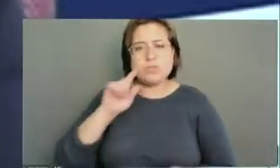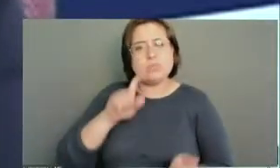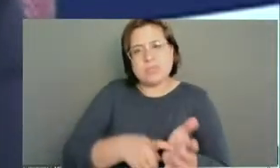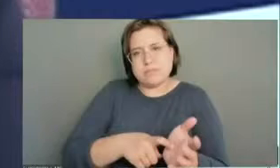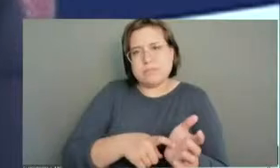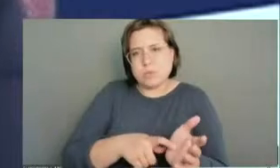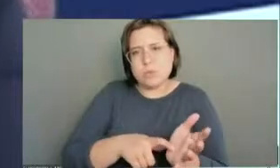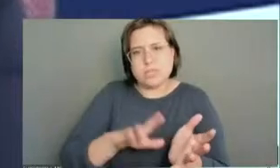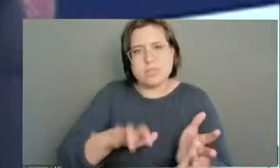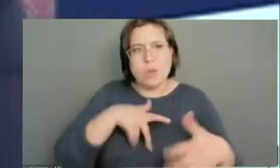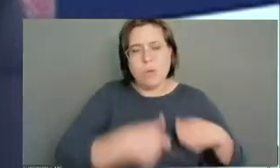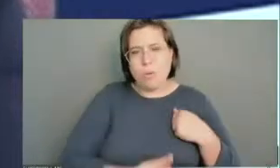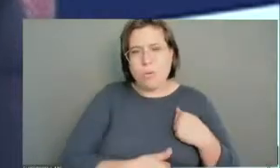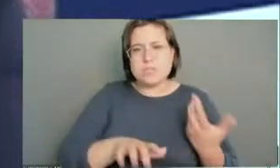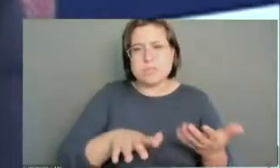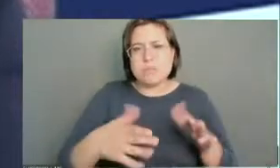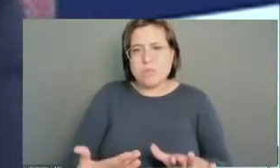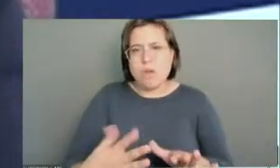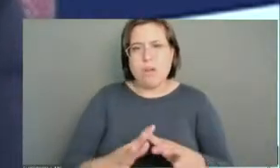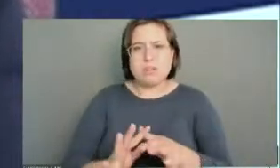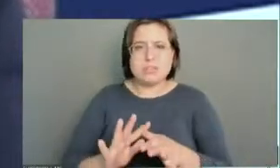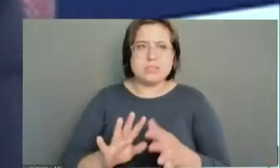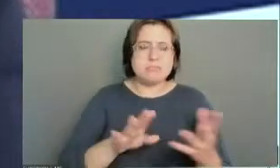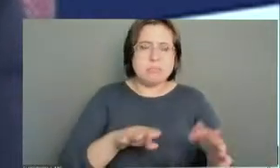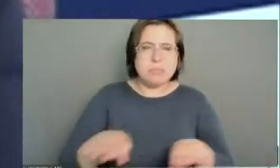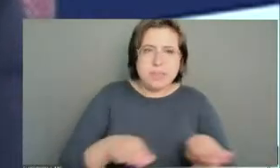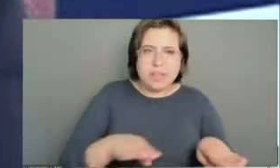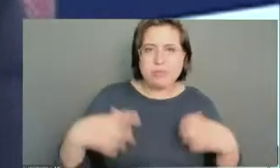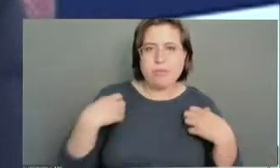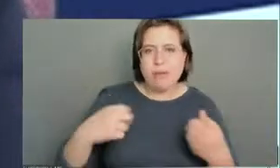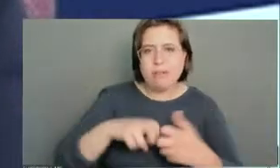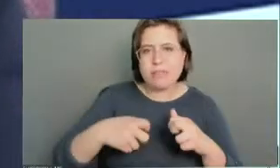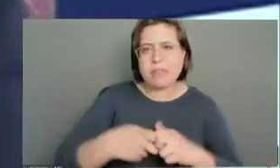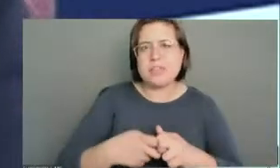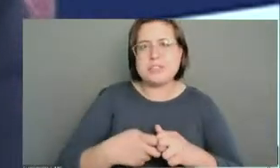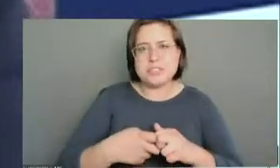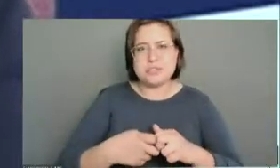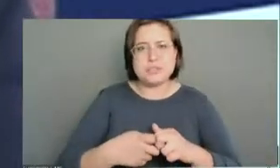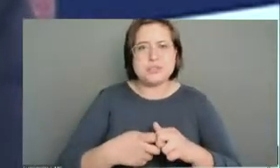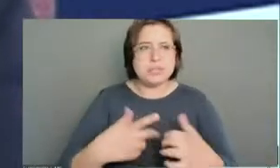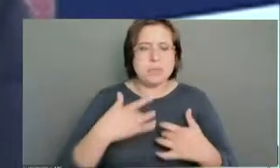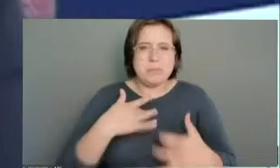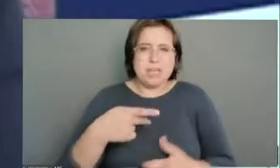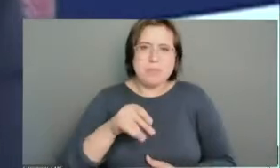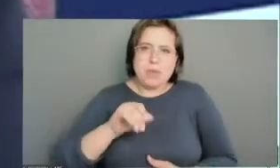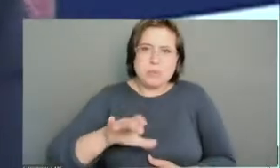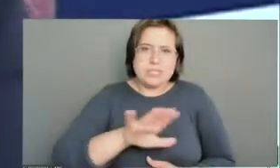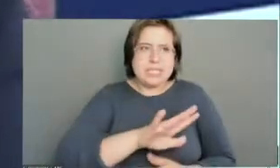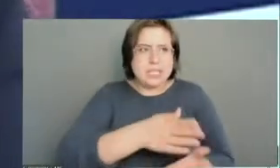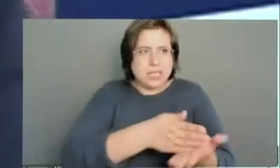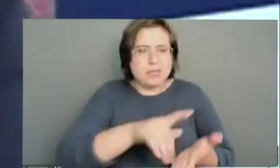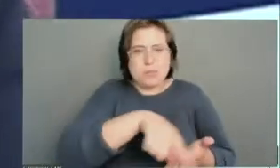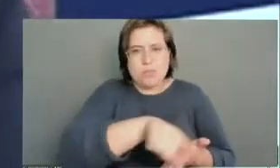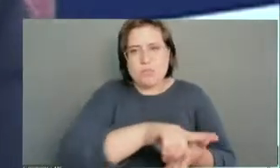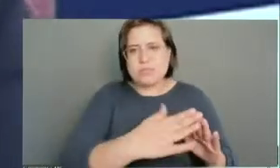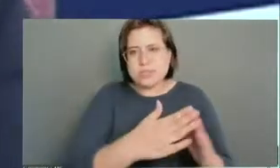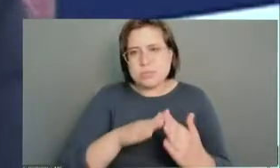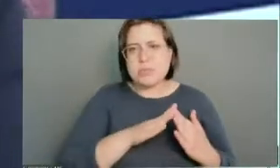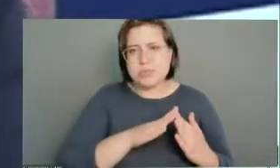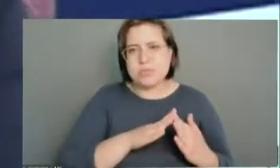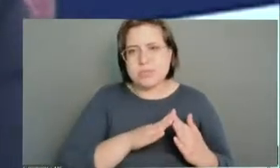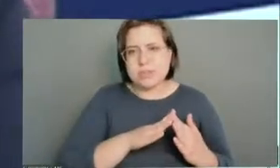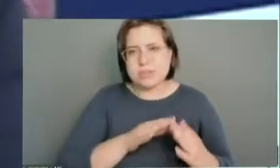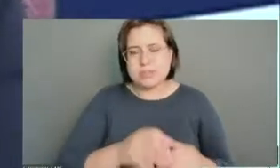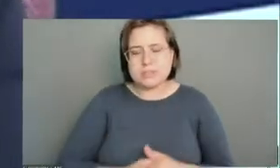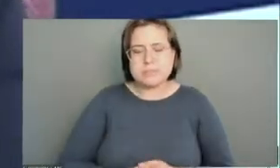communities, and the mental health, behavioral health issues will need ongoing attention. So we have to strive towards a new post-pandemic reality and